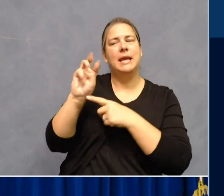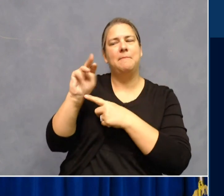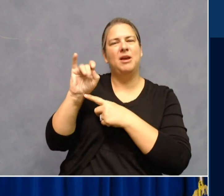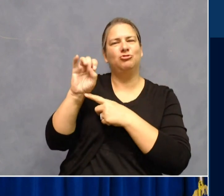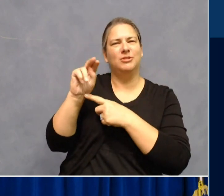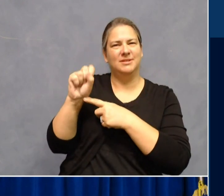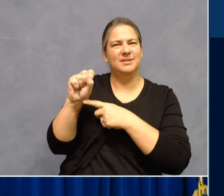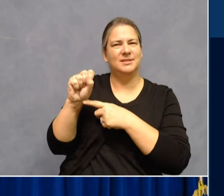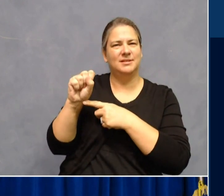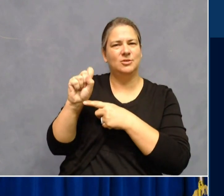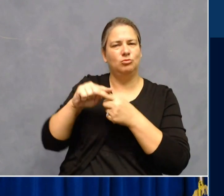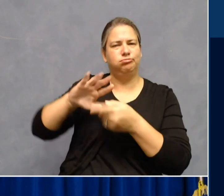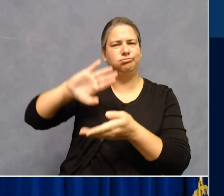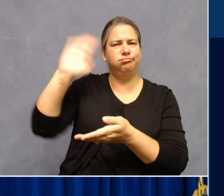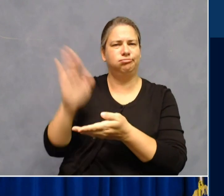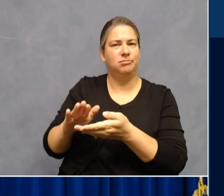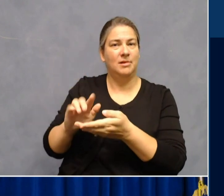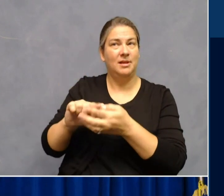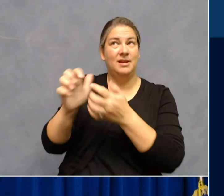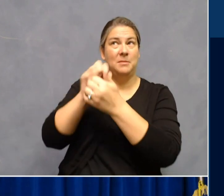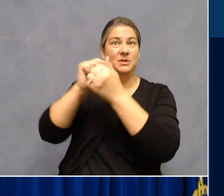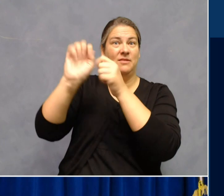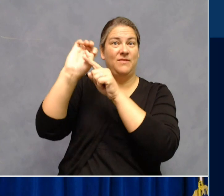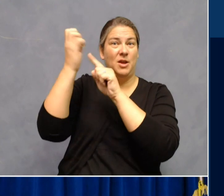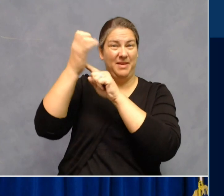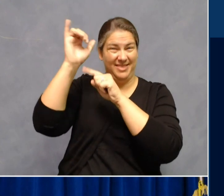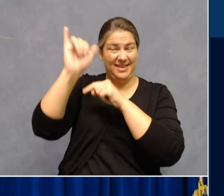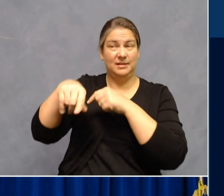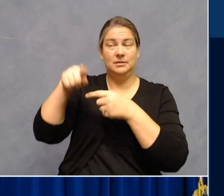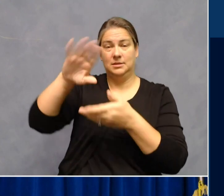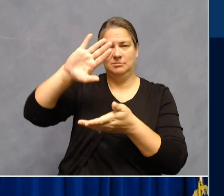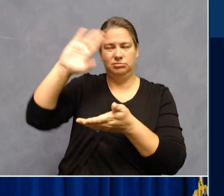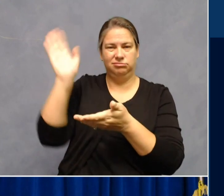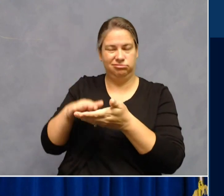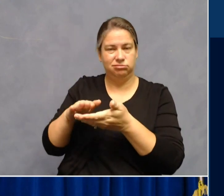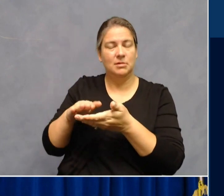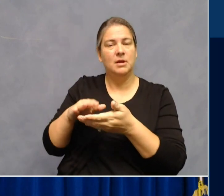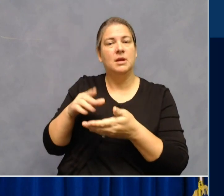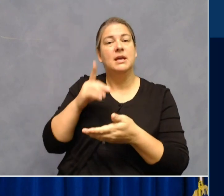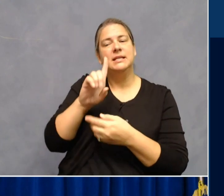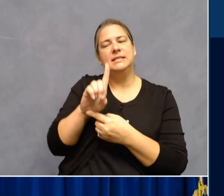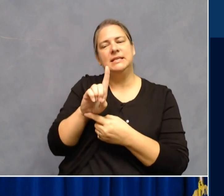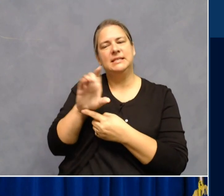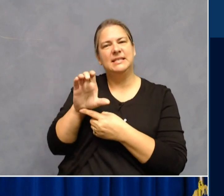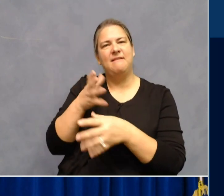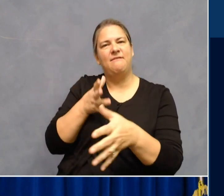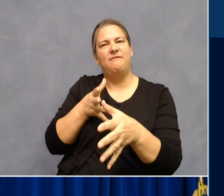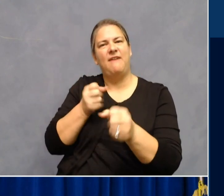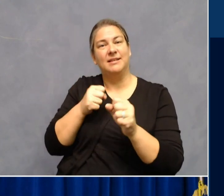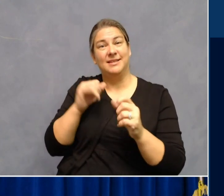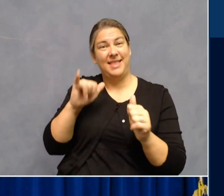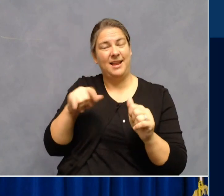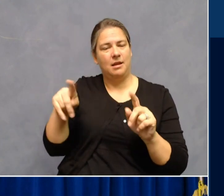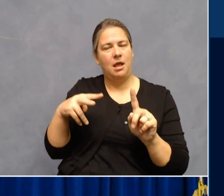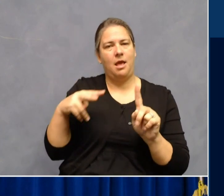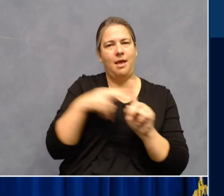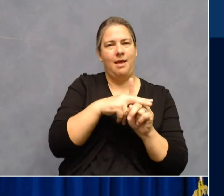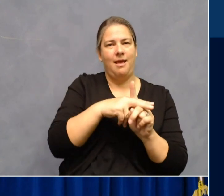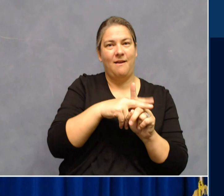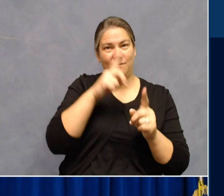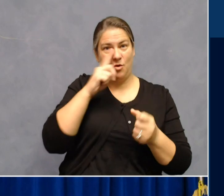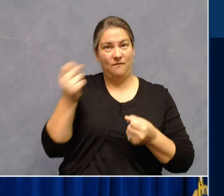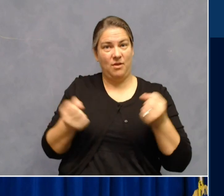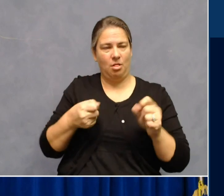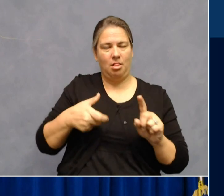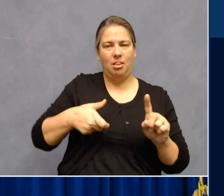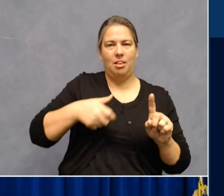of those funds will go towards the purchase of DC fast charging stations along highways. The remaining 25% will go to